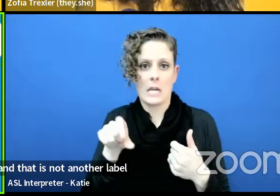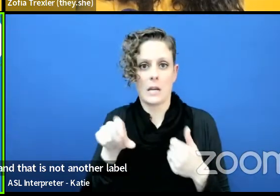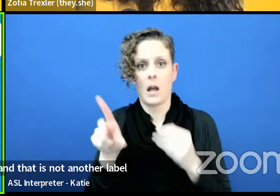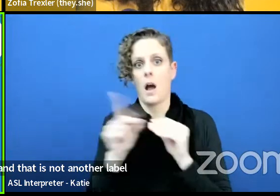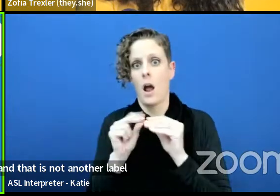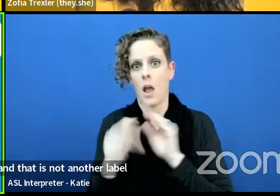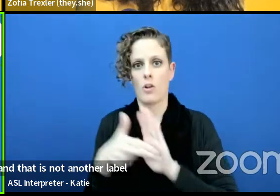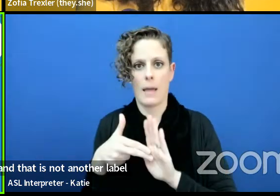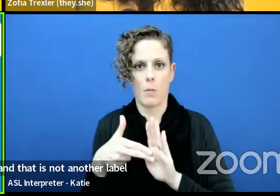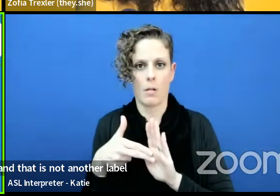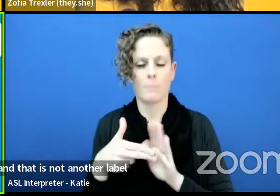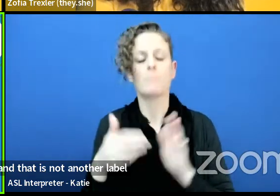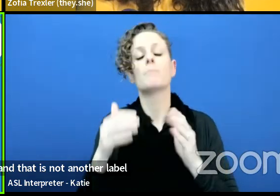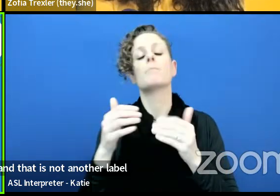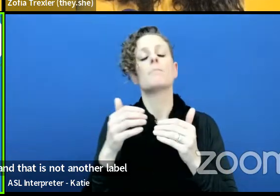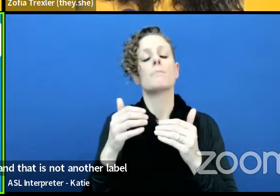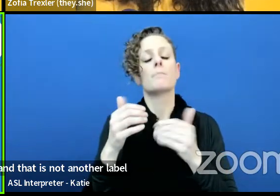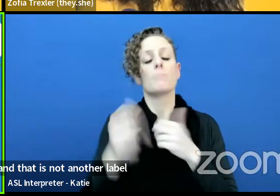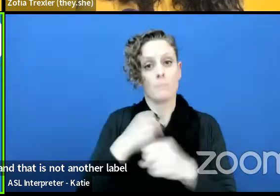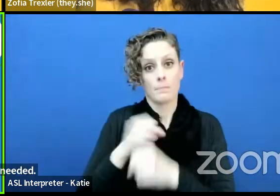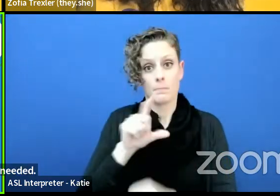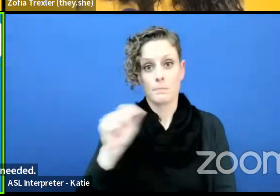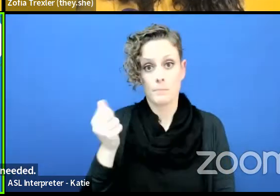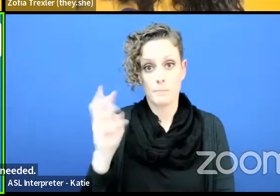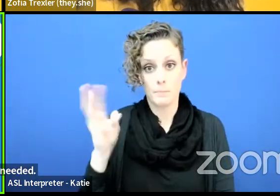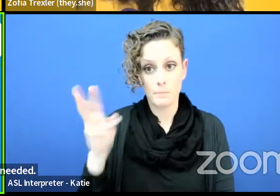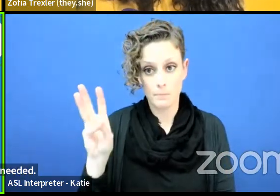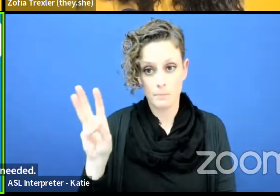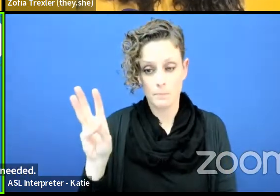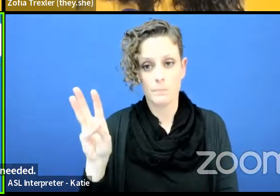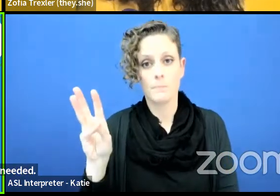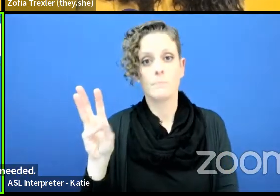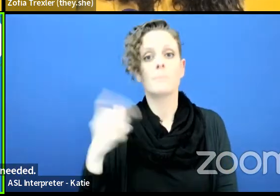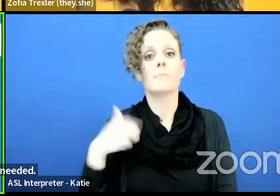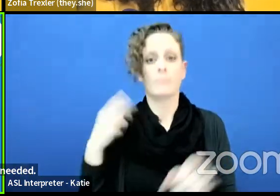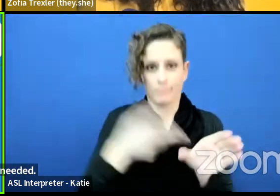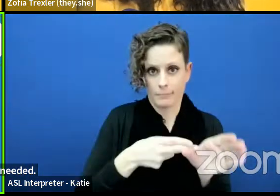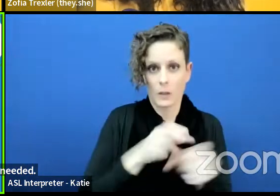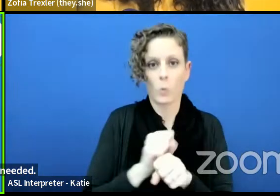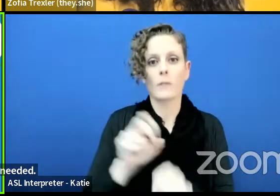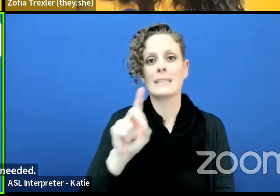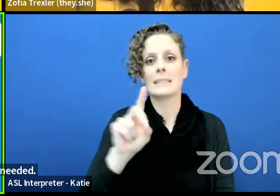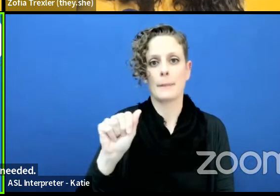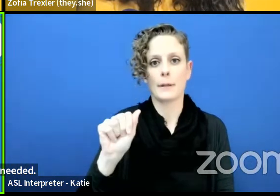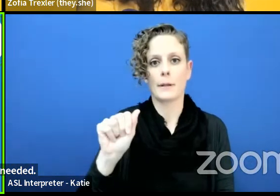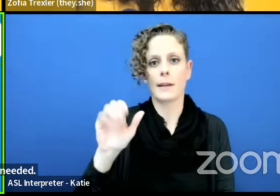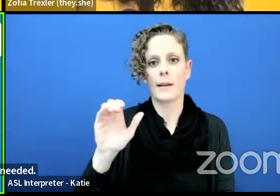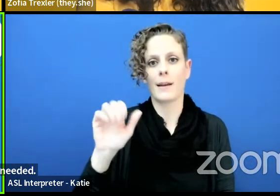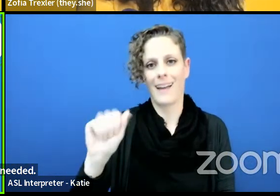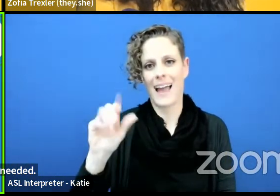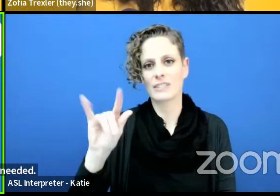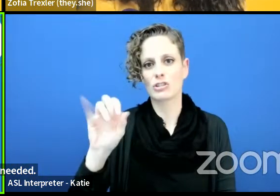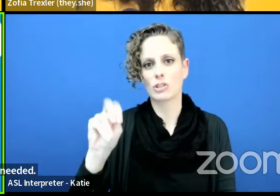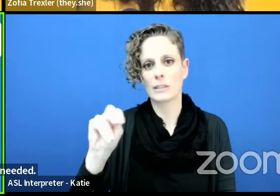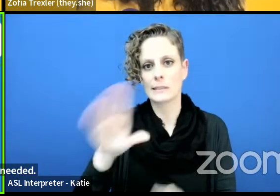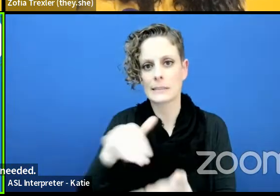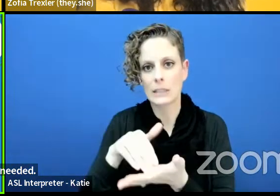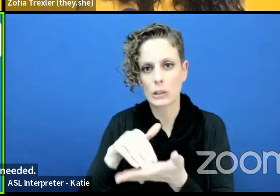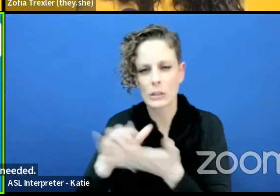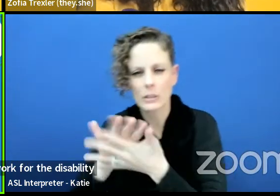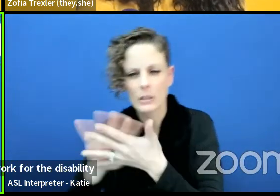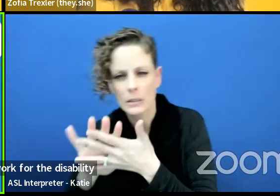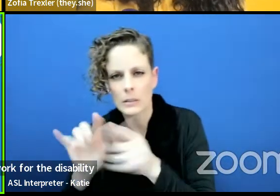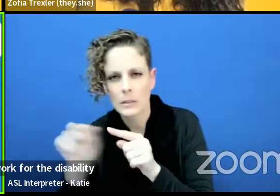In 2016, I came to work for the Disability Action Center in Chico, California. It's